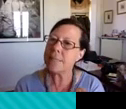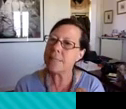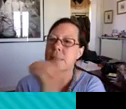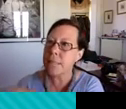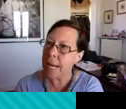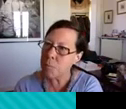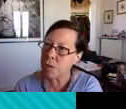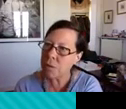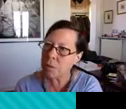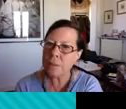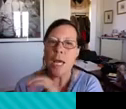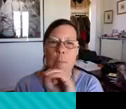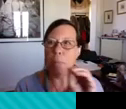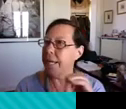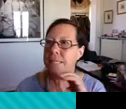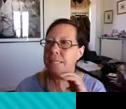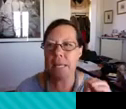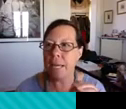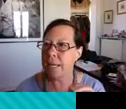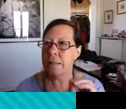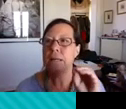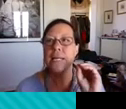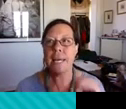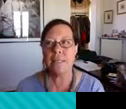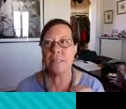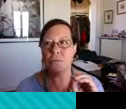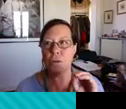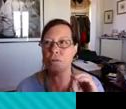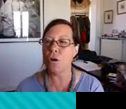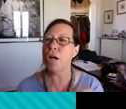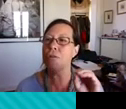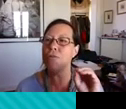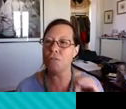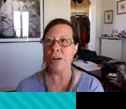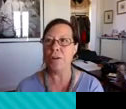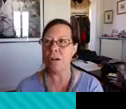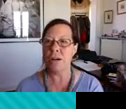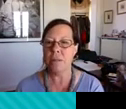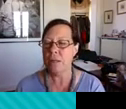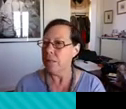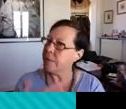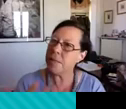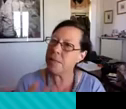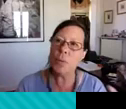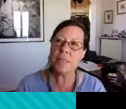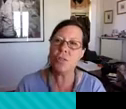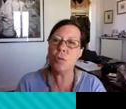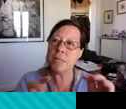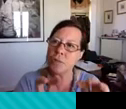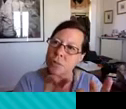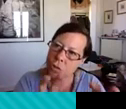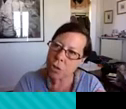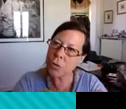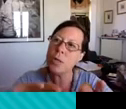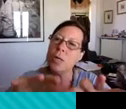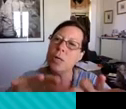Yes, it's slightly more vulnerable, but it's, again, the cases of voter fraud are very rare. This is a US issue, but it's just